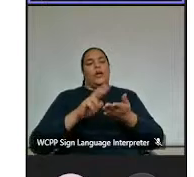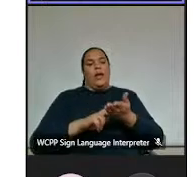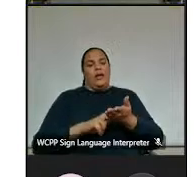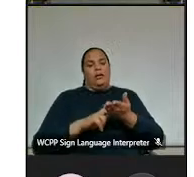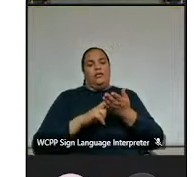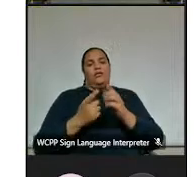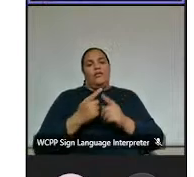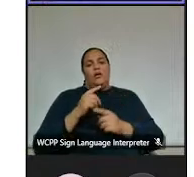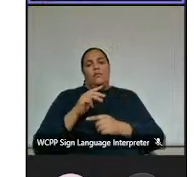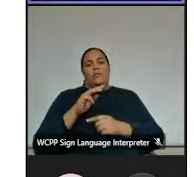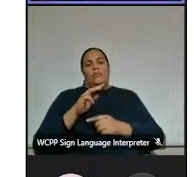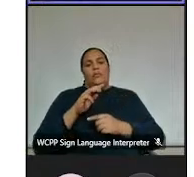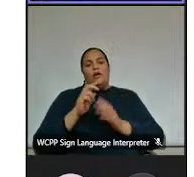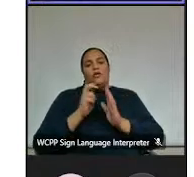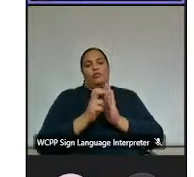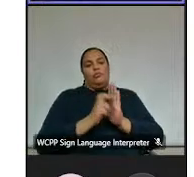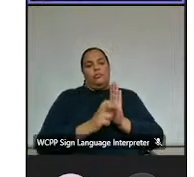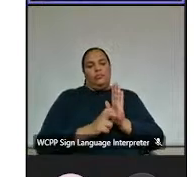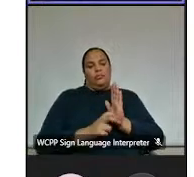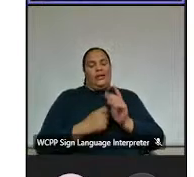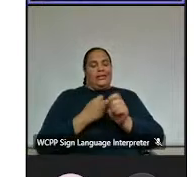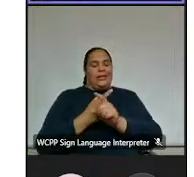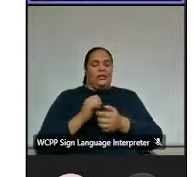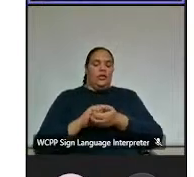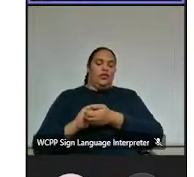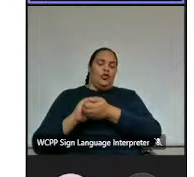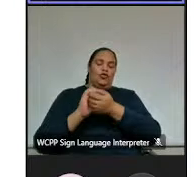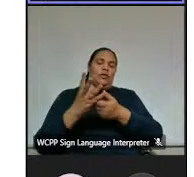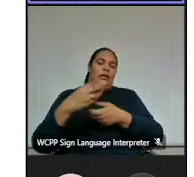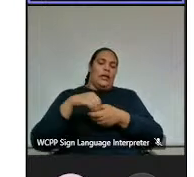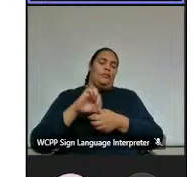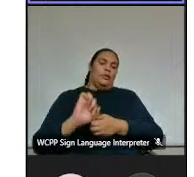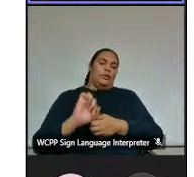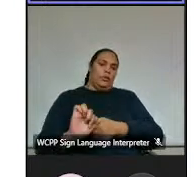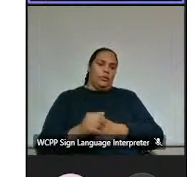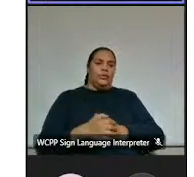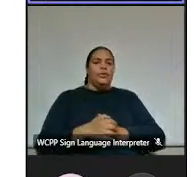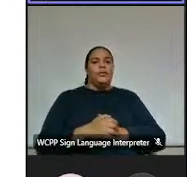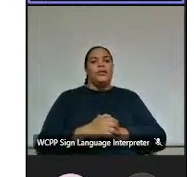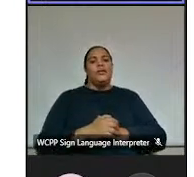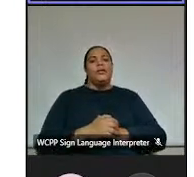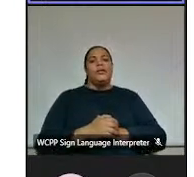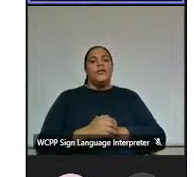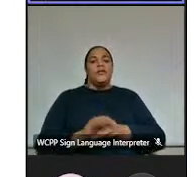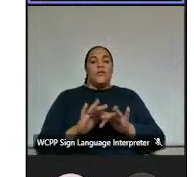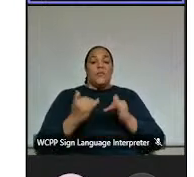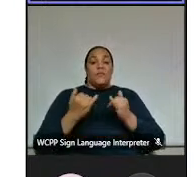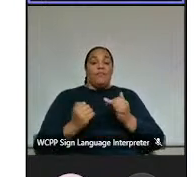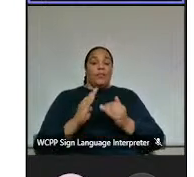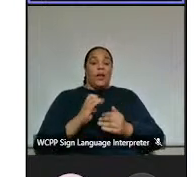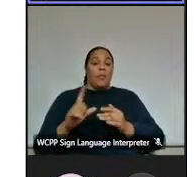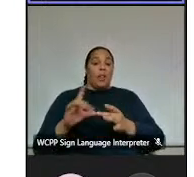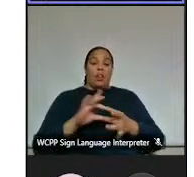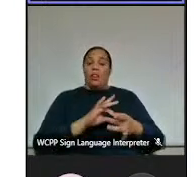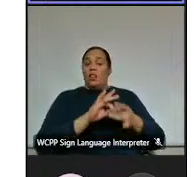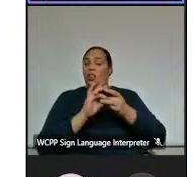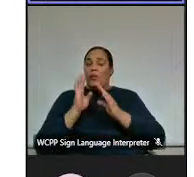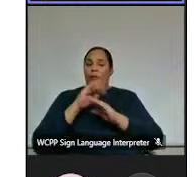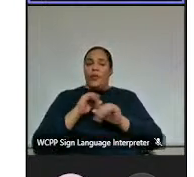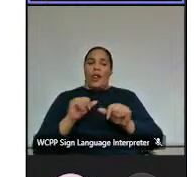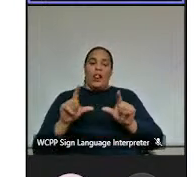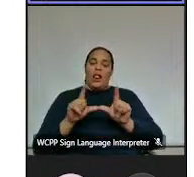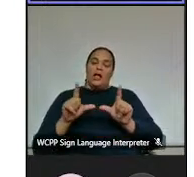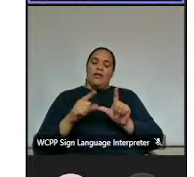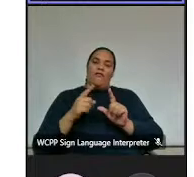hand regulates taxi associations. The current bill is not related to licensing